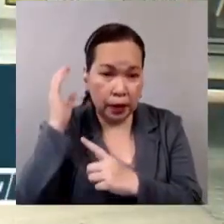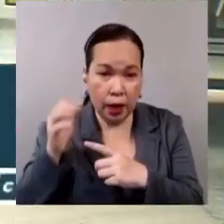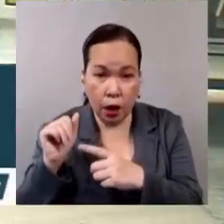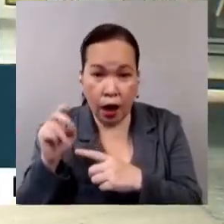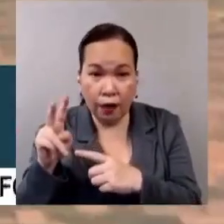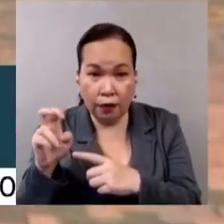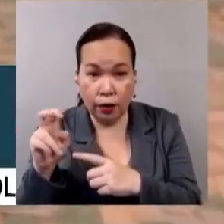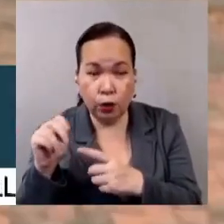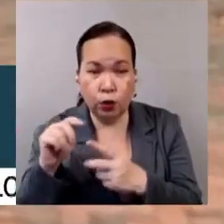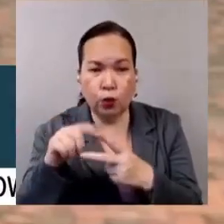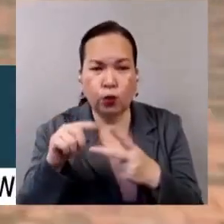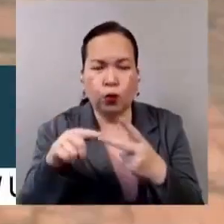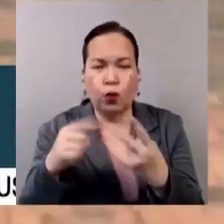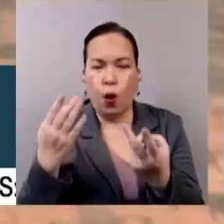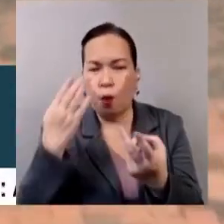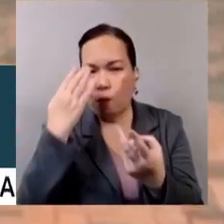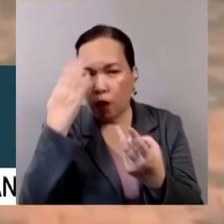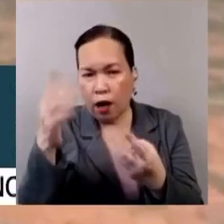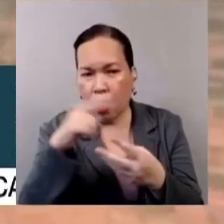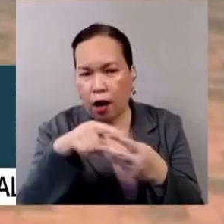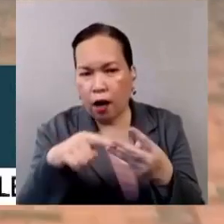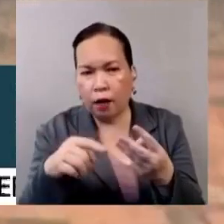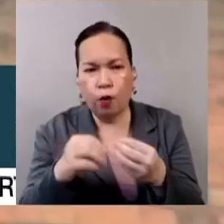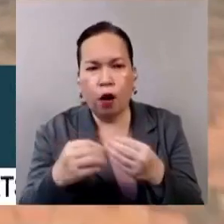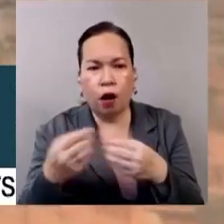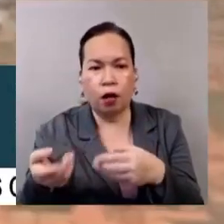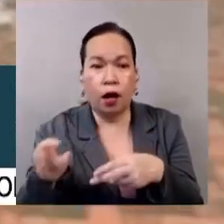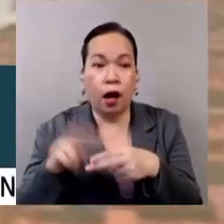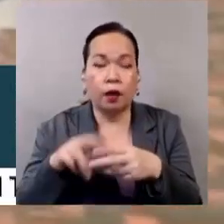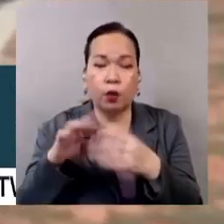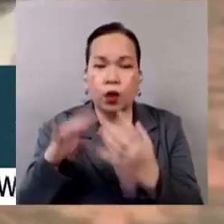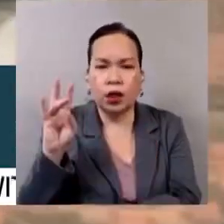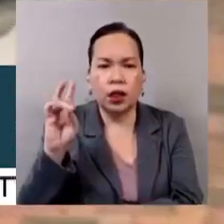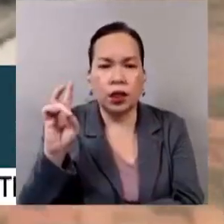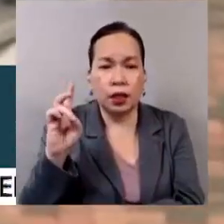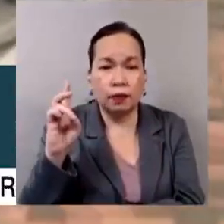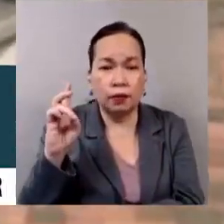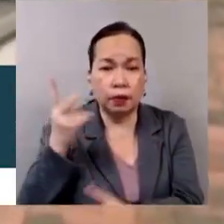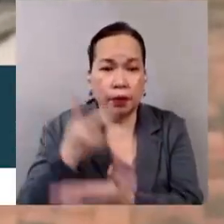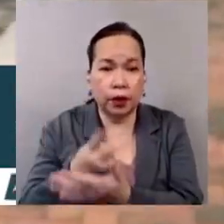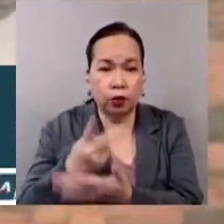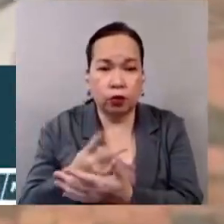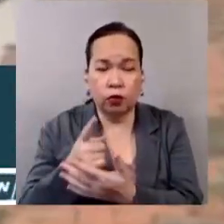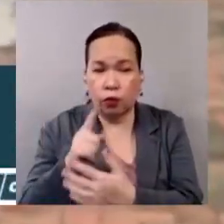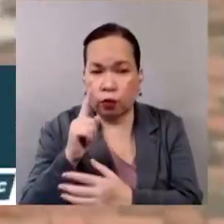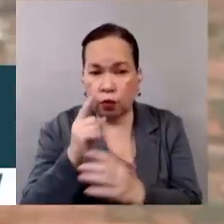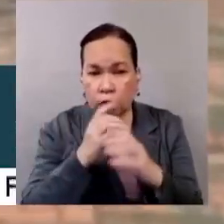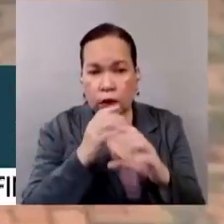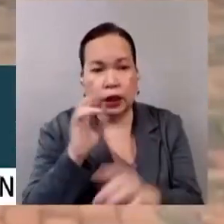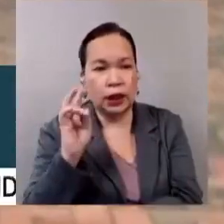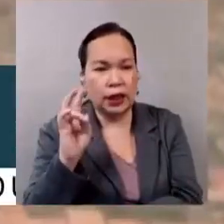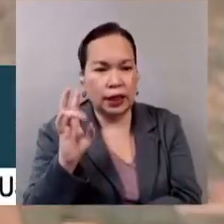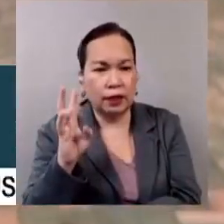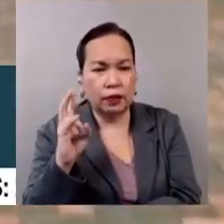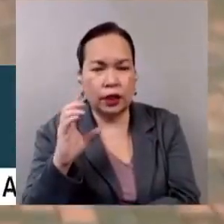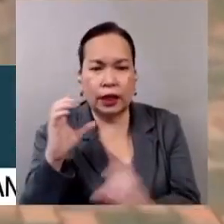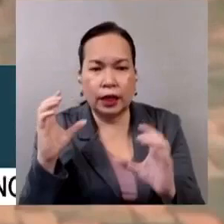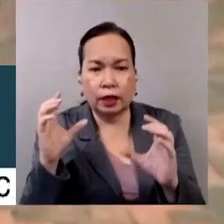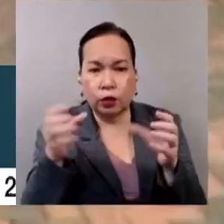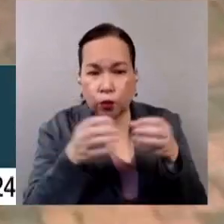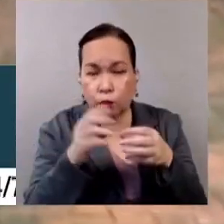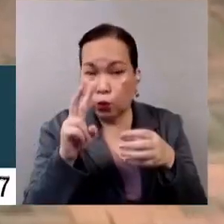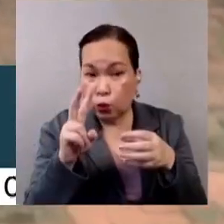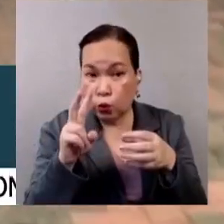in Bulacan, the toll has increased by 7 pesos for Class 1 vehicles, 17 pesos for Class 2 vehicles, and